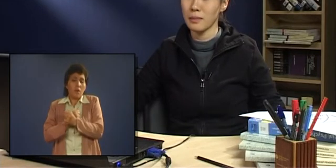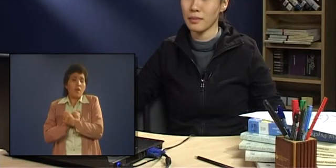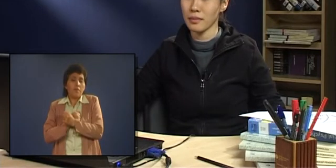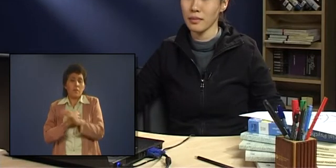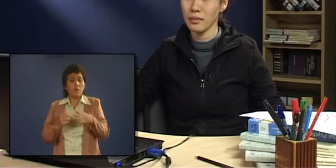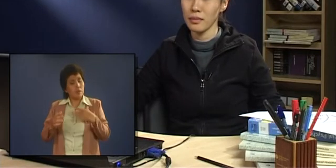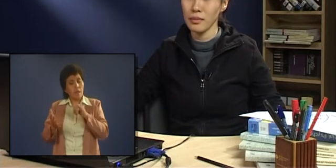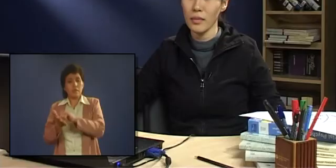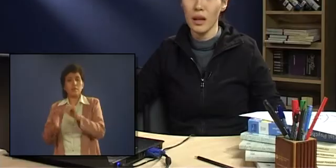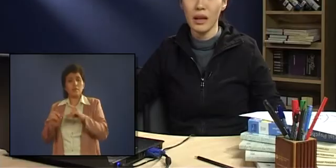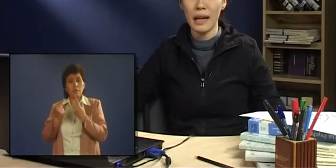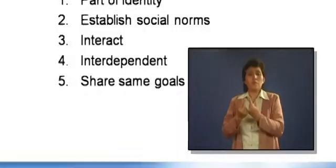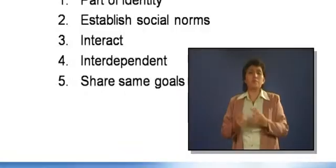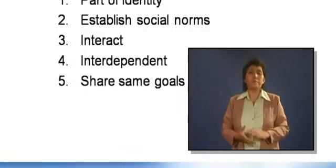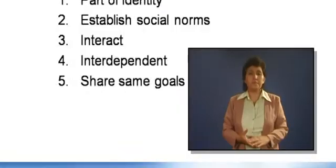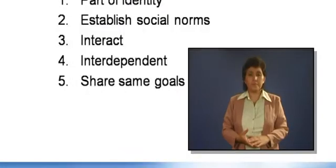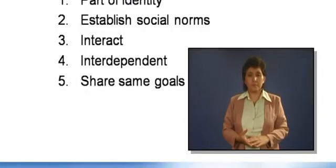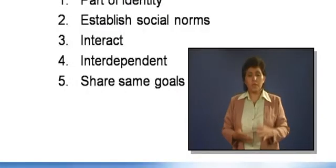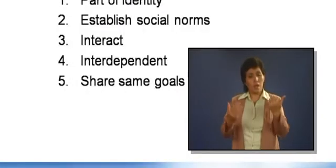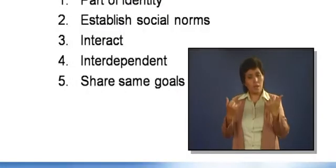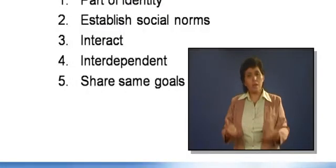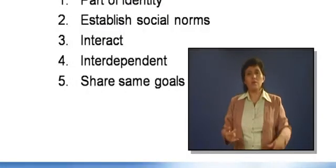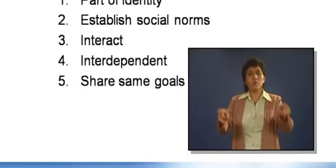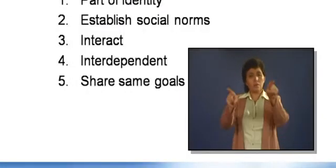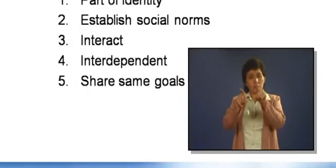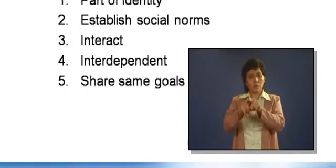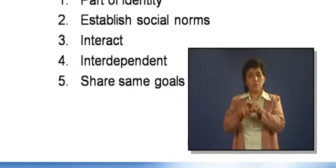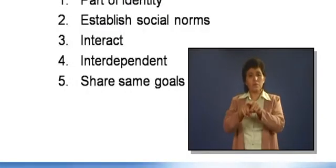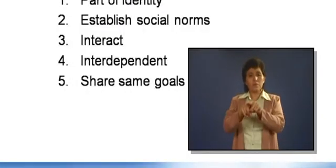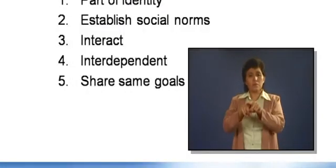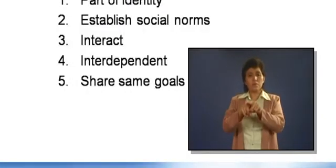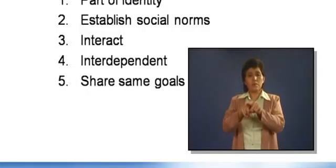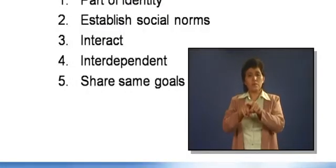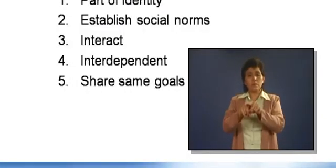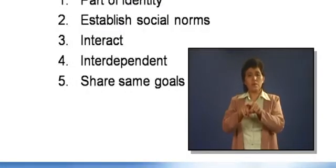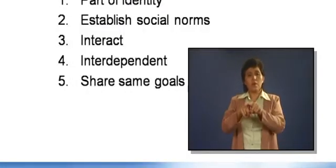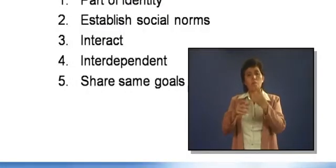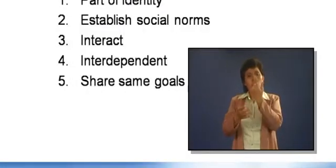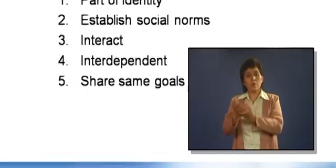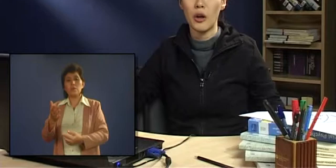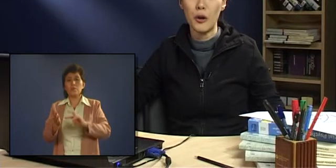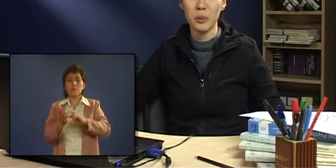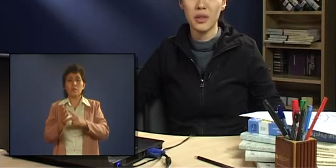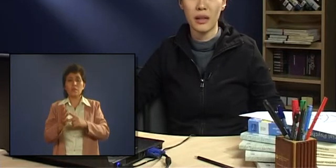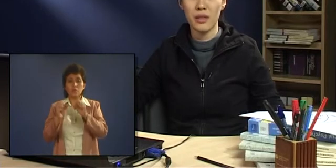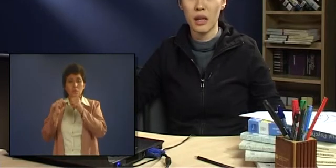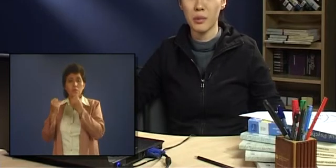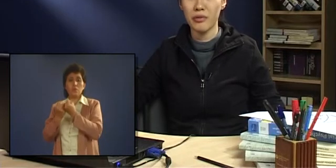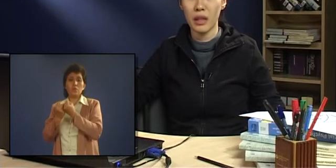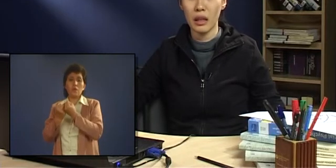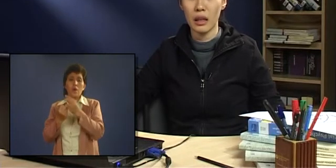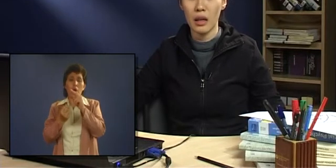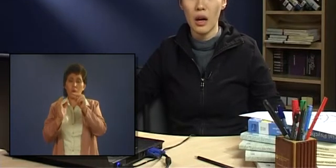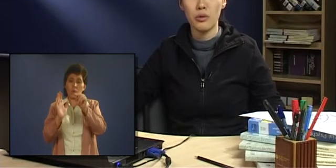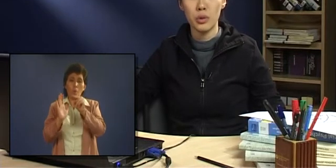yeah? Now, and also you establish a social norms. Now, what do you mean by social norms? Norms are some